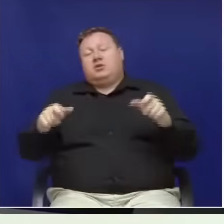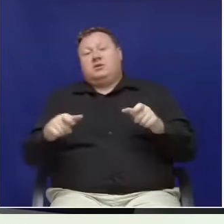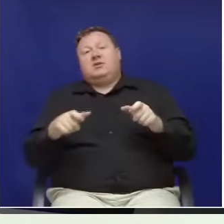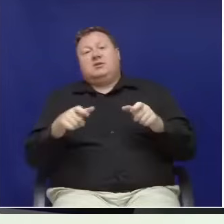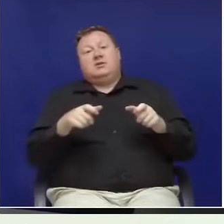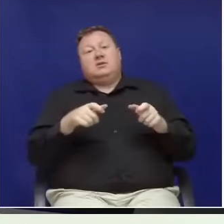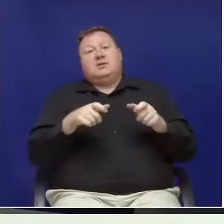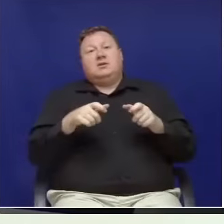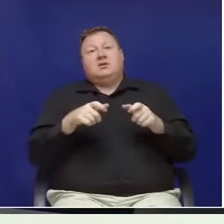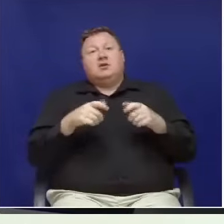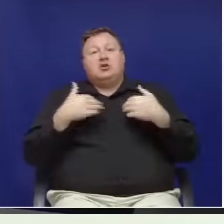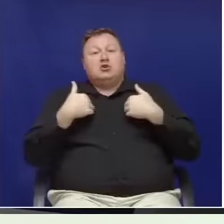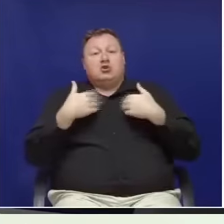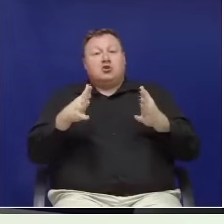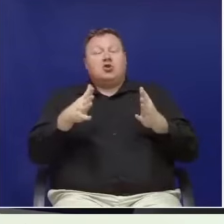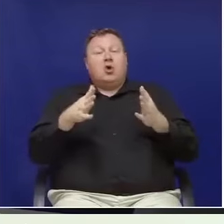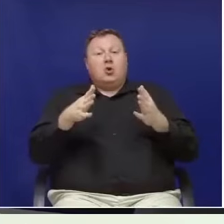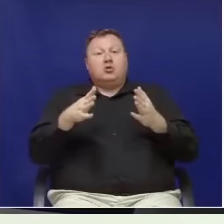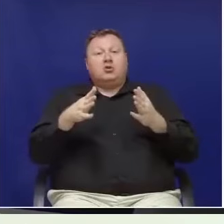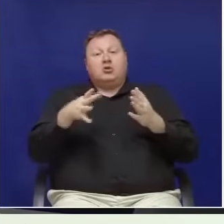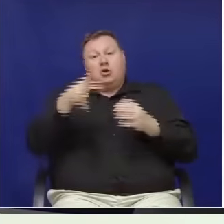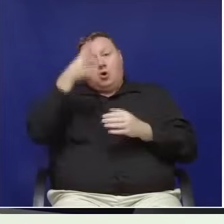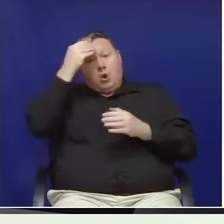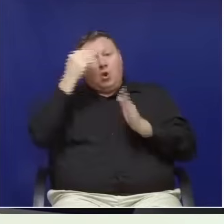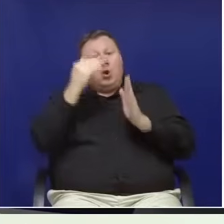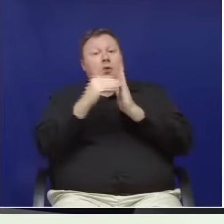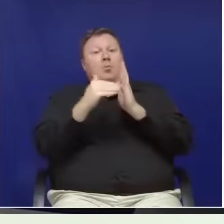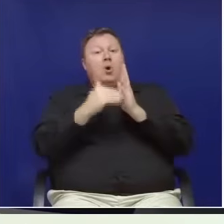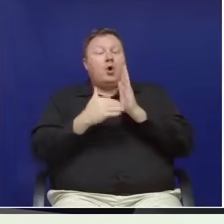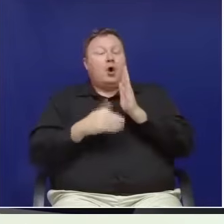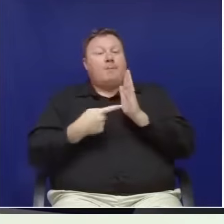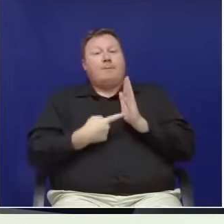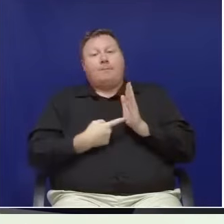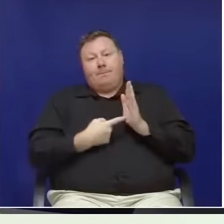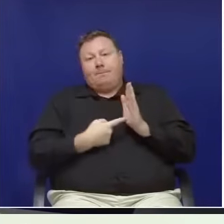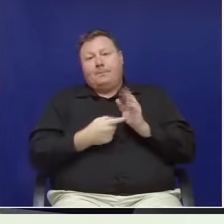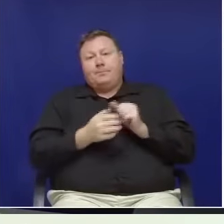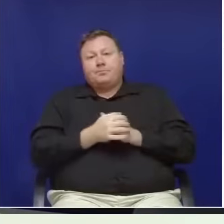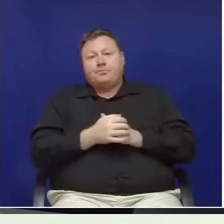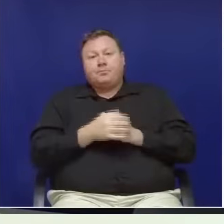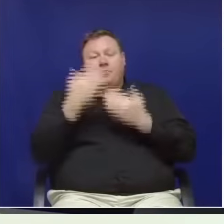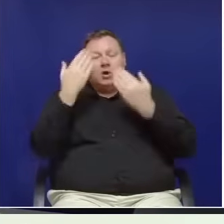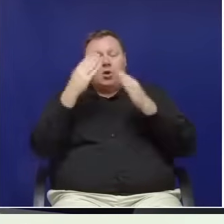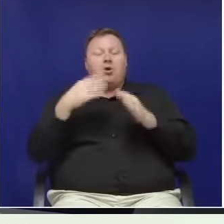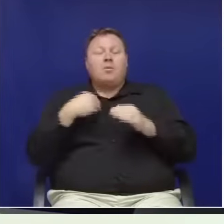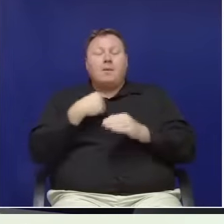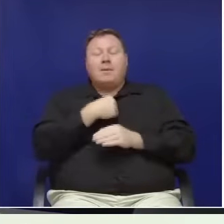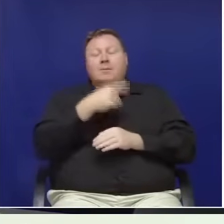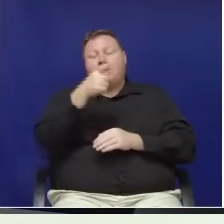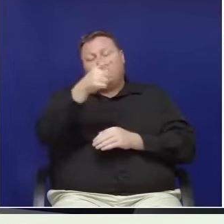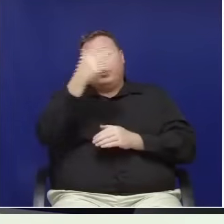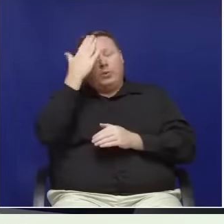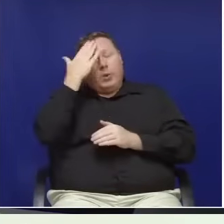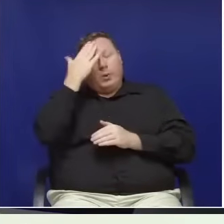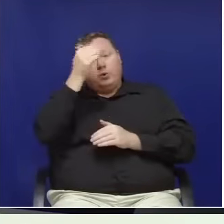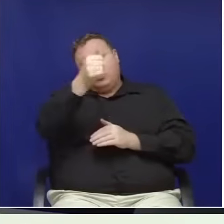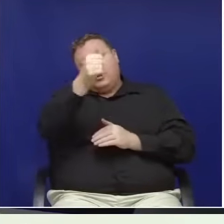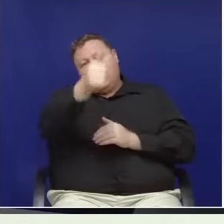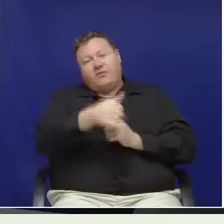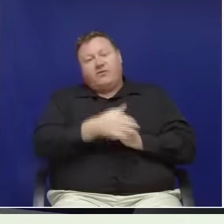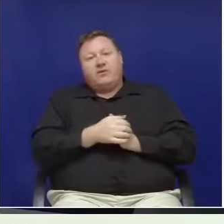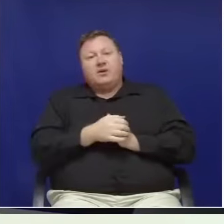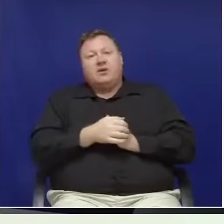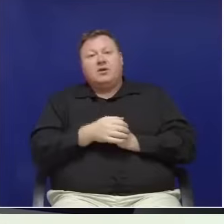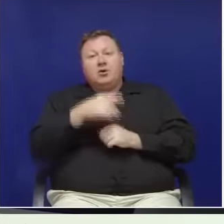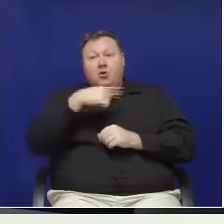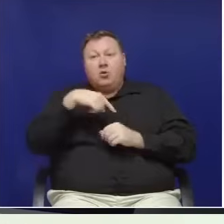started with this learnership. And can I say to the honourable member that he would know that we